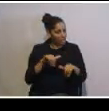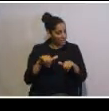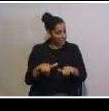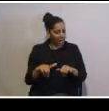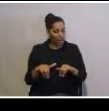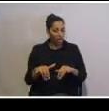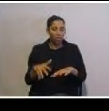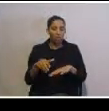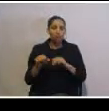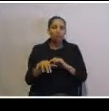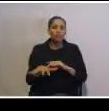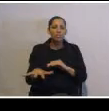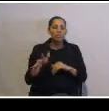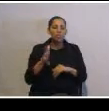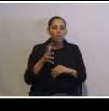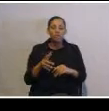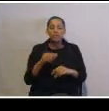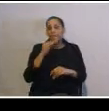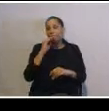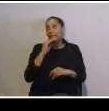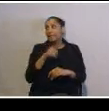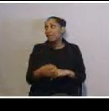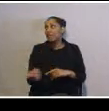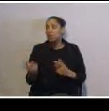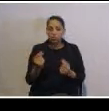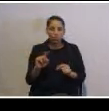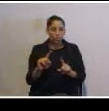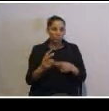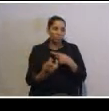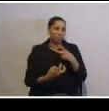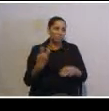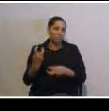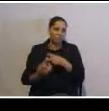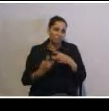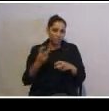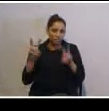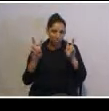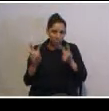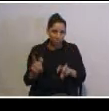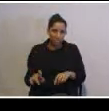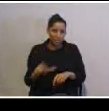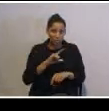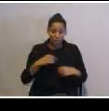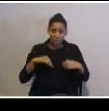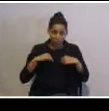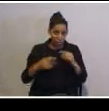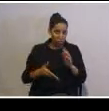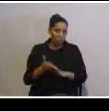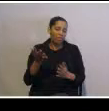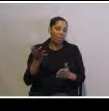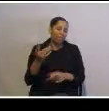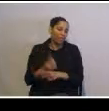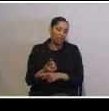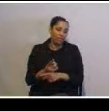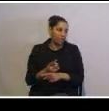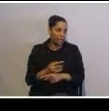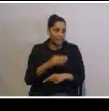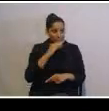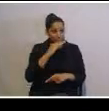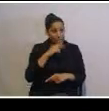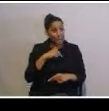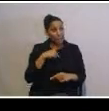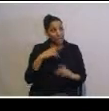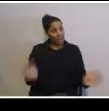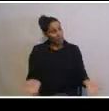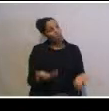means what they're going to do? They're going to steal electricity. So that's where we're going. And I'm not exacerbating it,